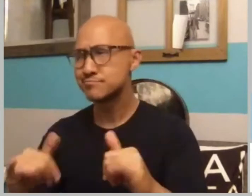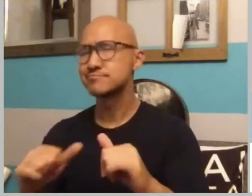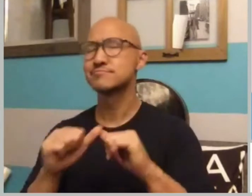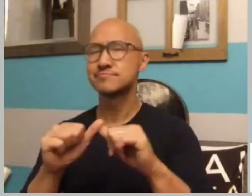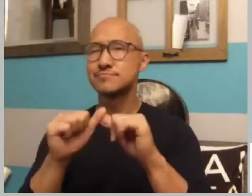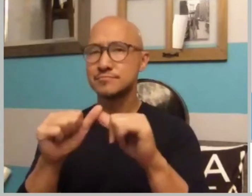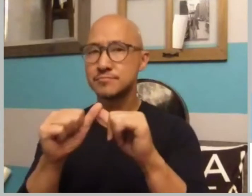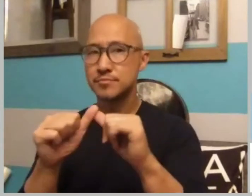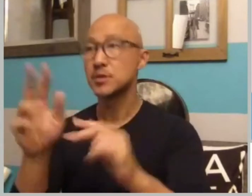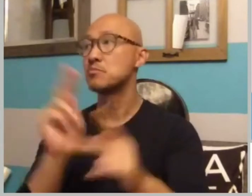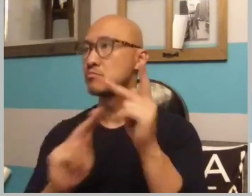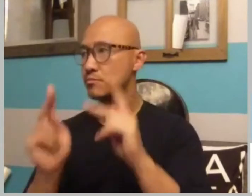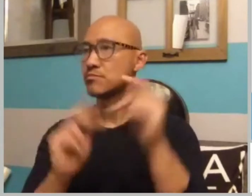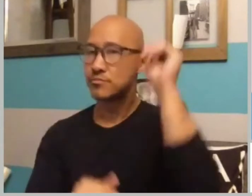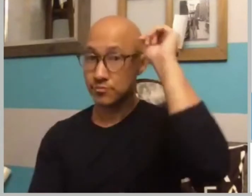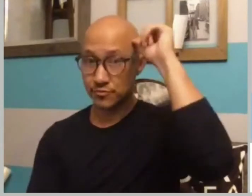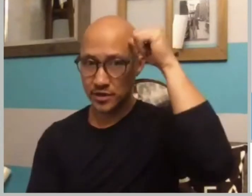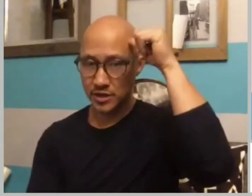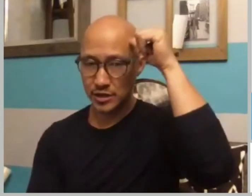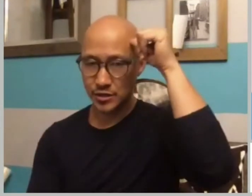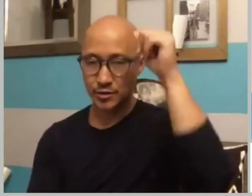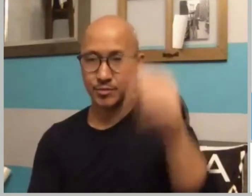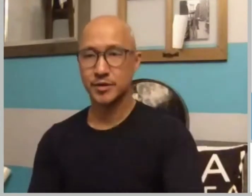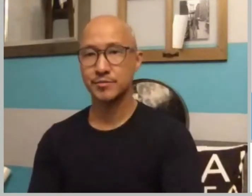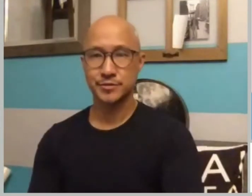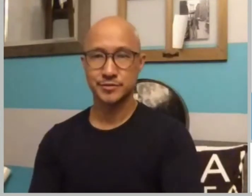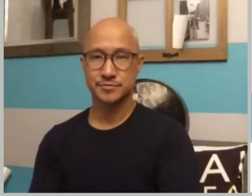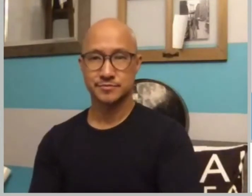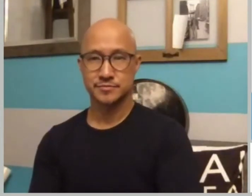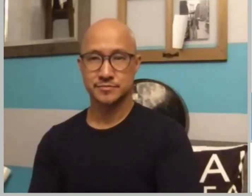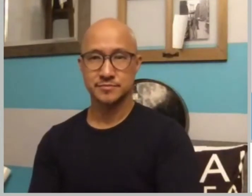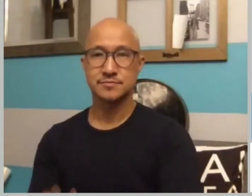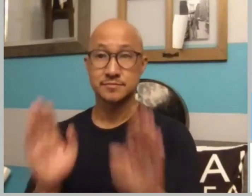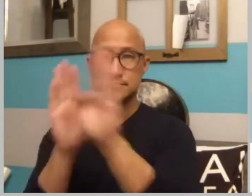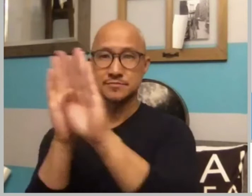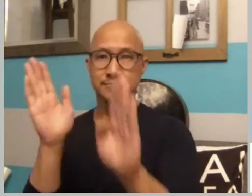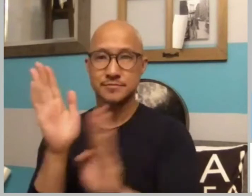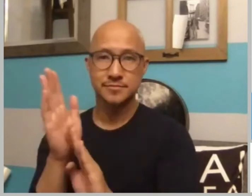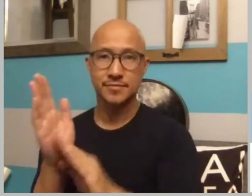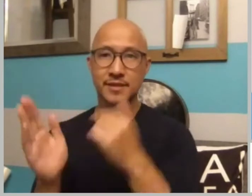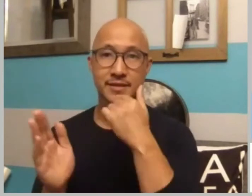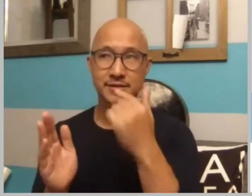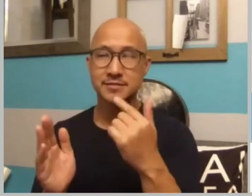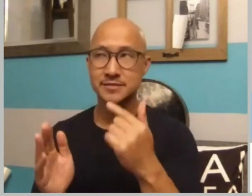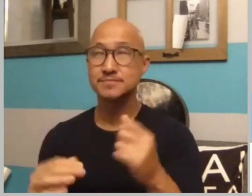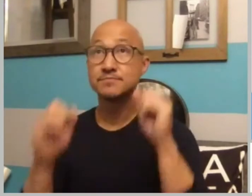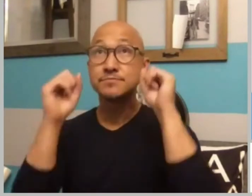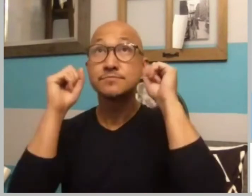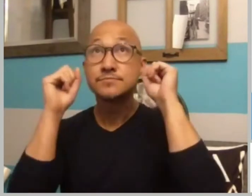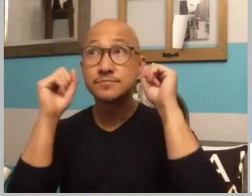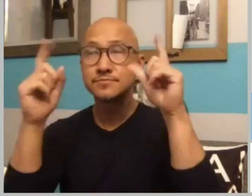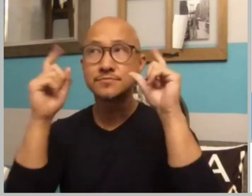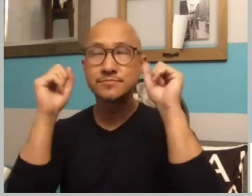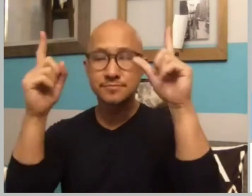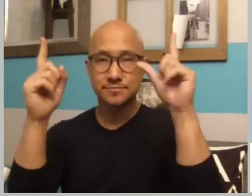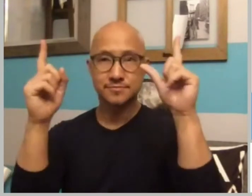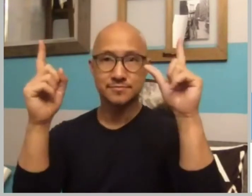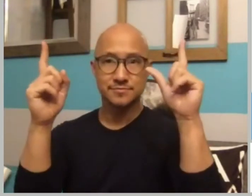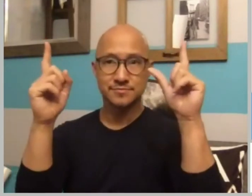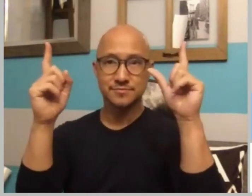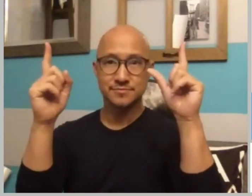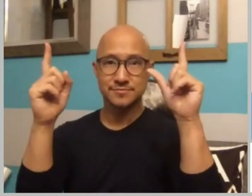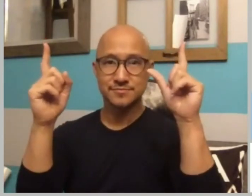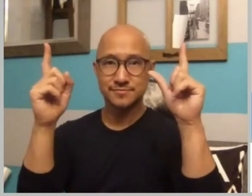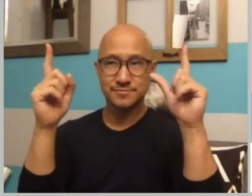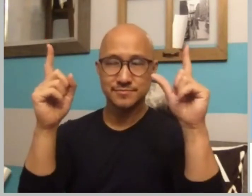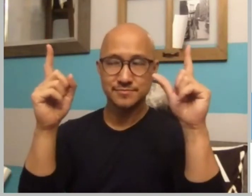be sober-minded, be watchful. Your adversary, the devil, he's prowling around like a lion waiting to devour you. When you're going